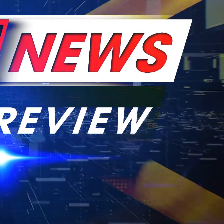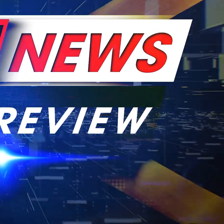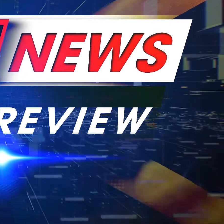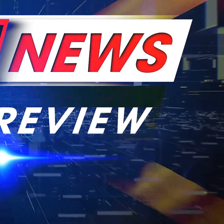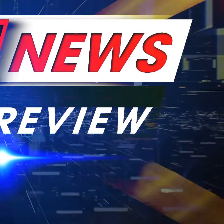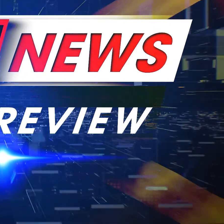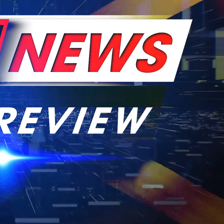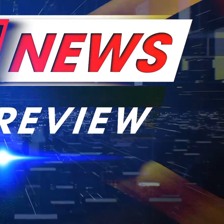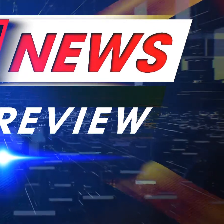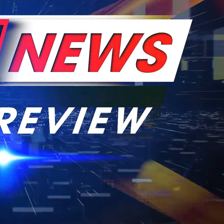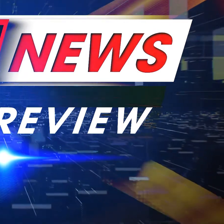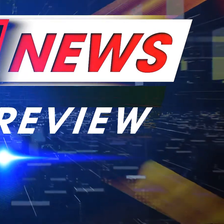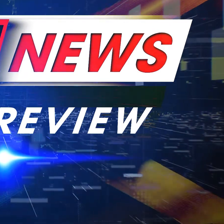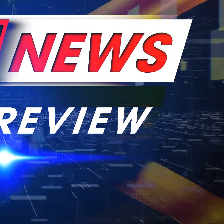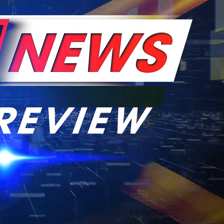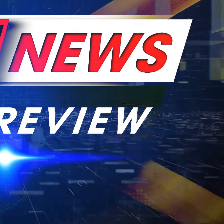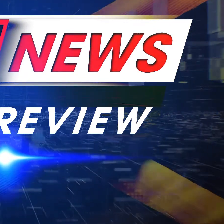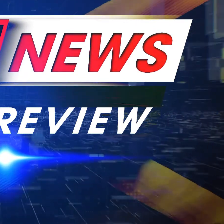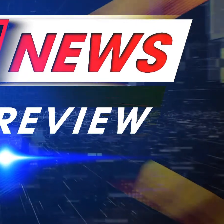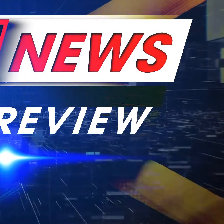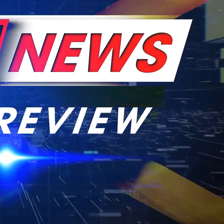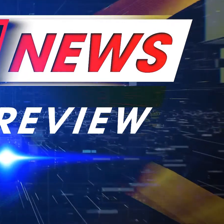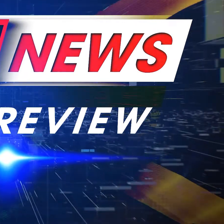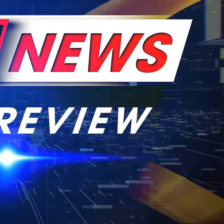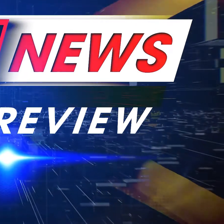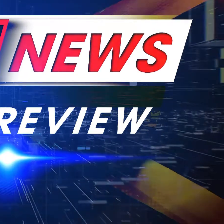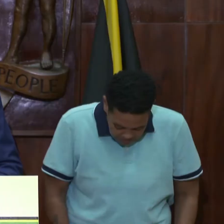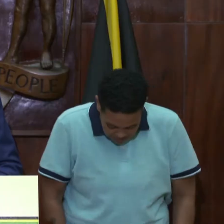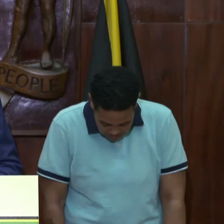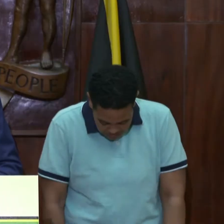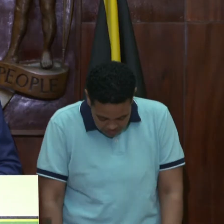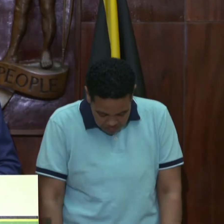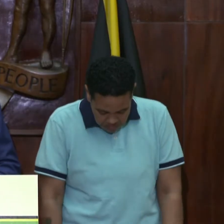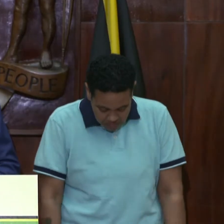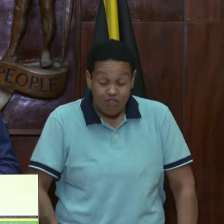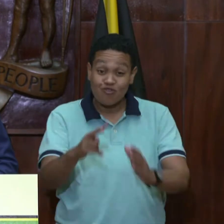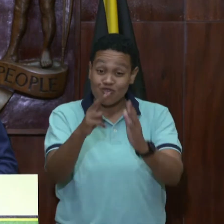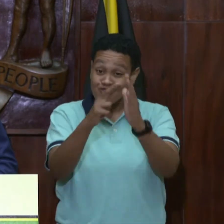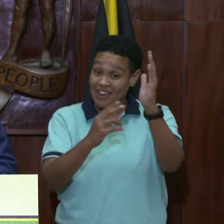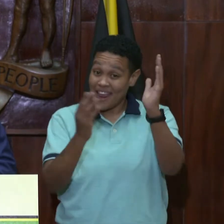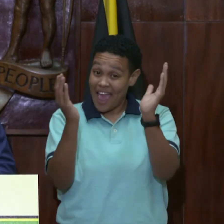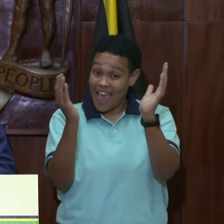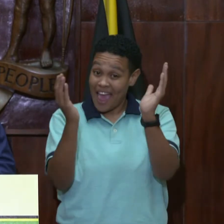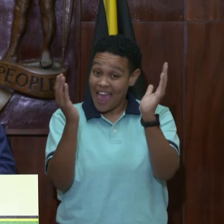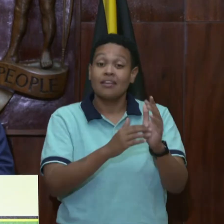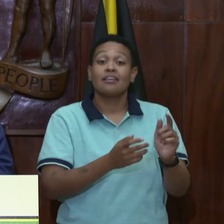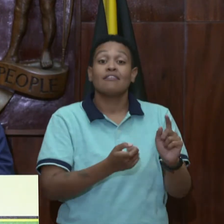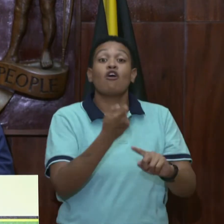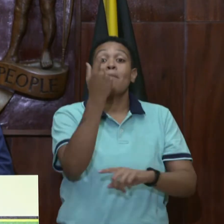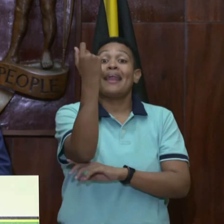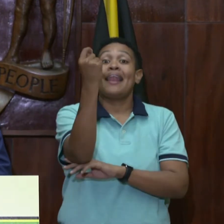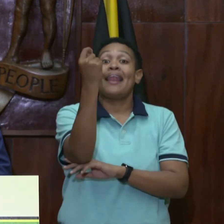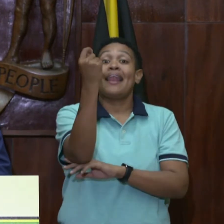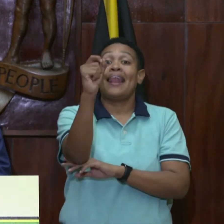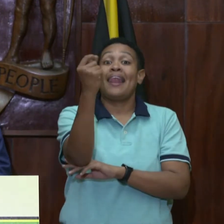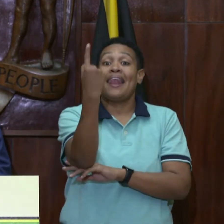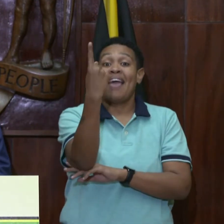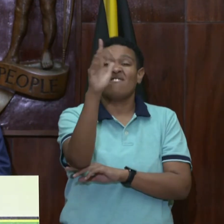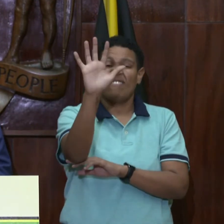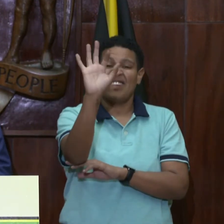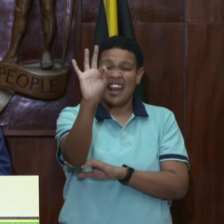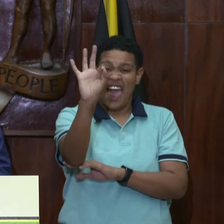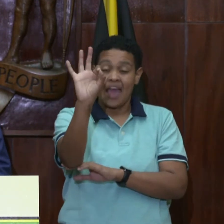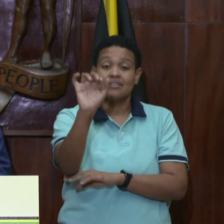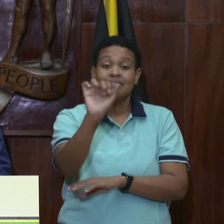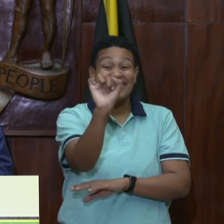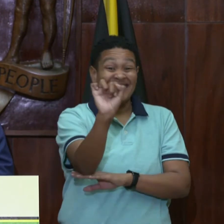coronavirus COVID-19 pandemic on the island. With effect from 11:59 p.m.